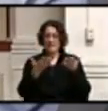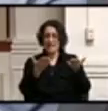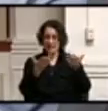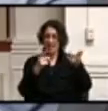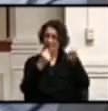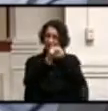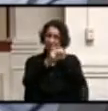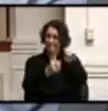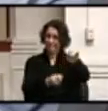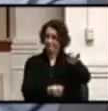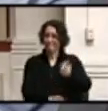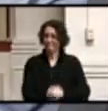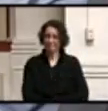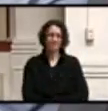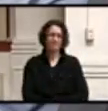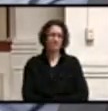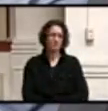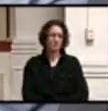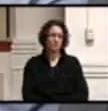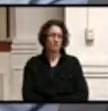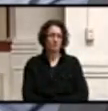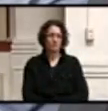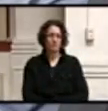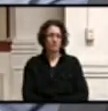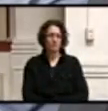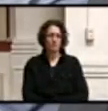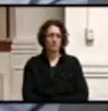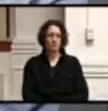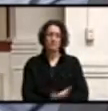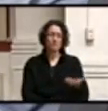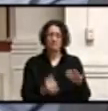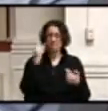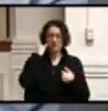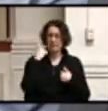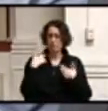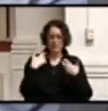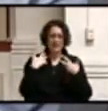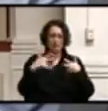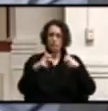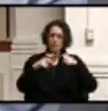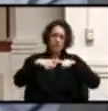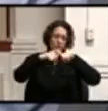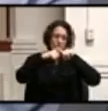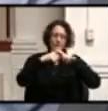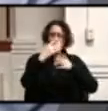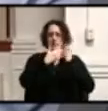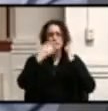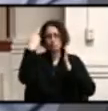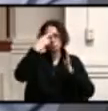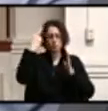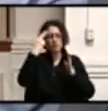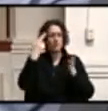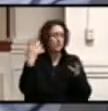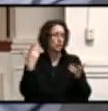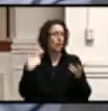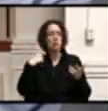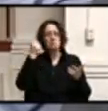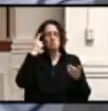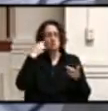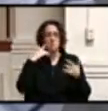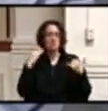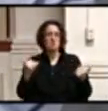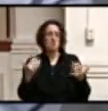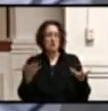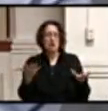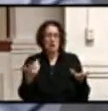had something in mind and we really needed to constrain any additional hiring until we finished the process that was clearly defined at this point, I might feel